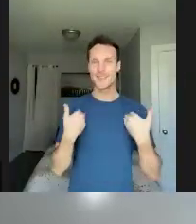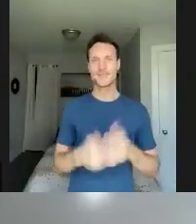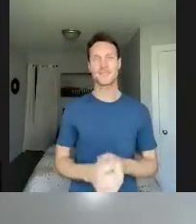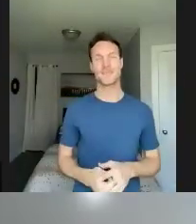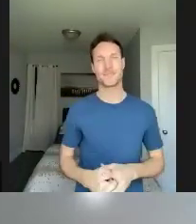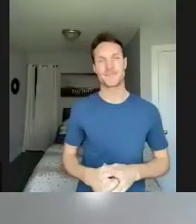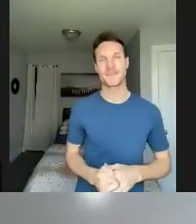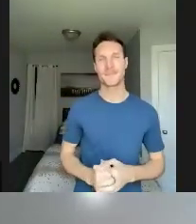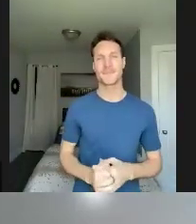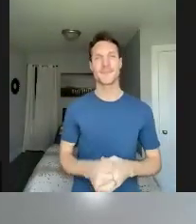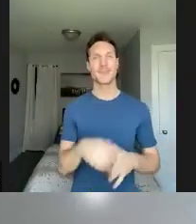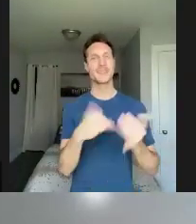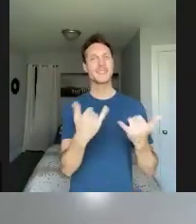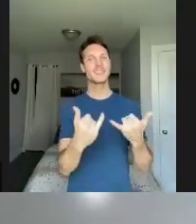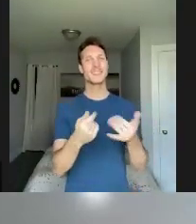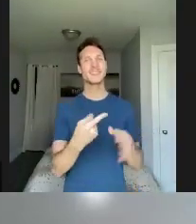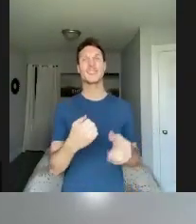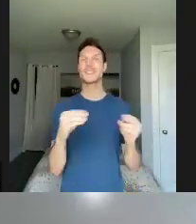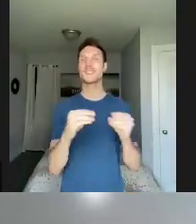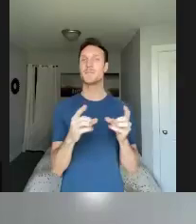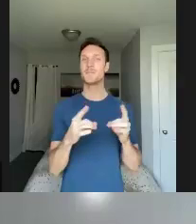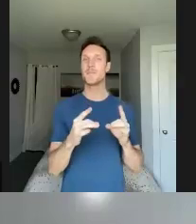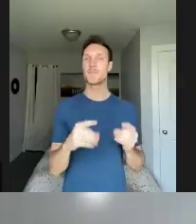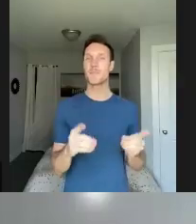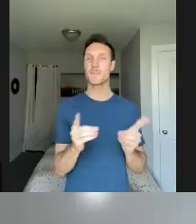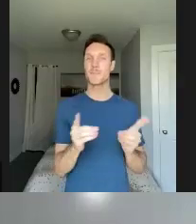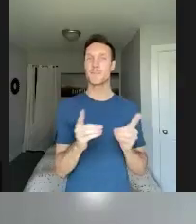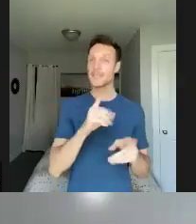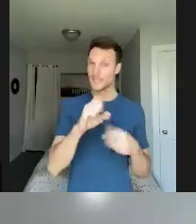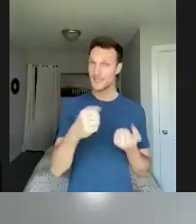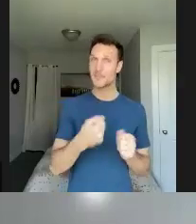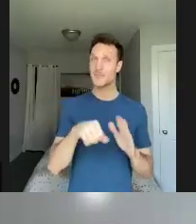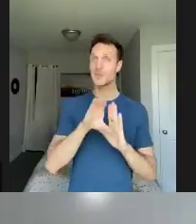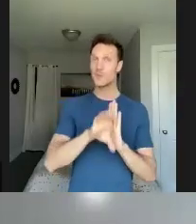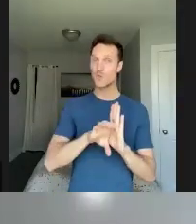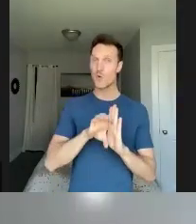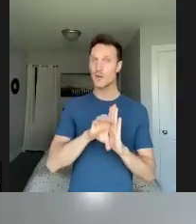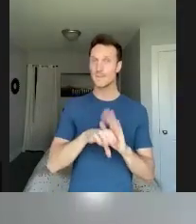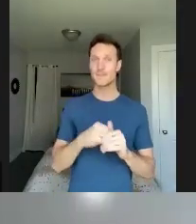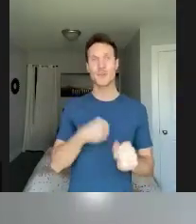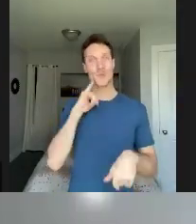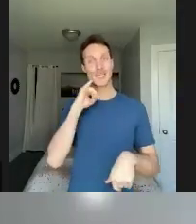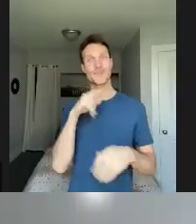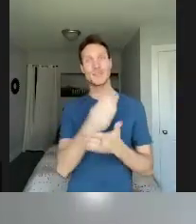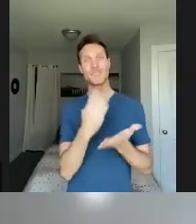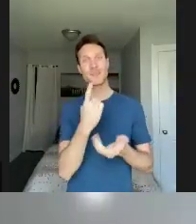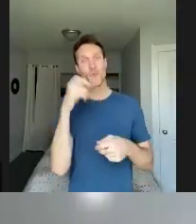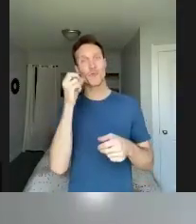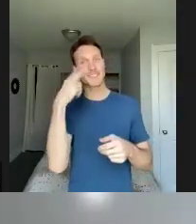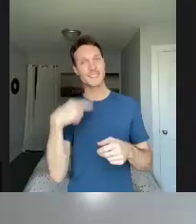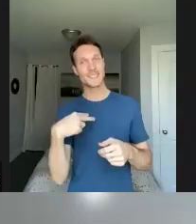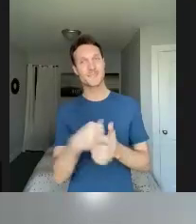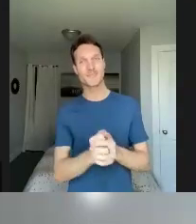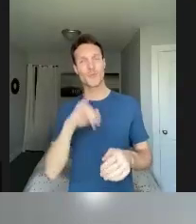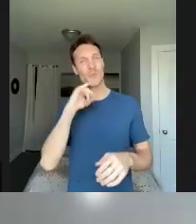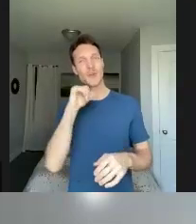Today's meeting is being recorded so that we can post it online for anyone who would like to hear and anyone unable to make it. So